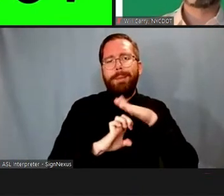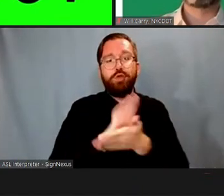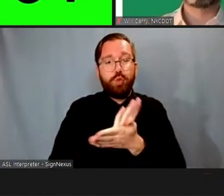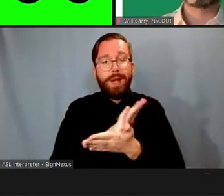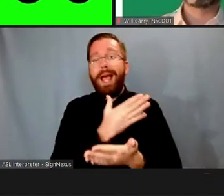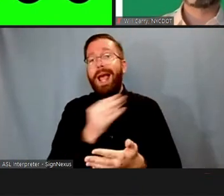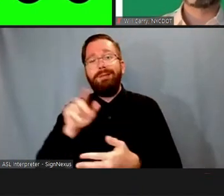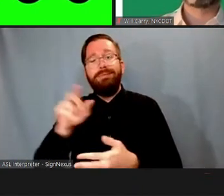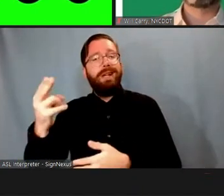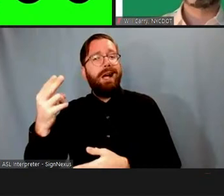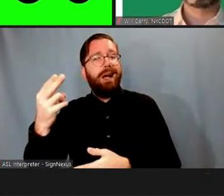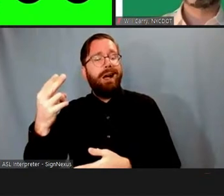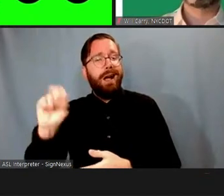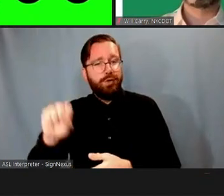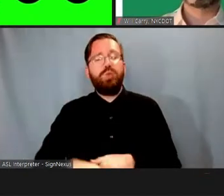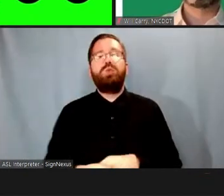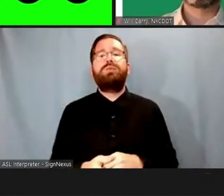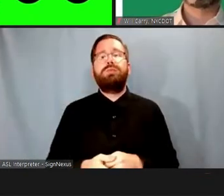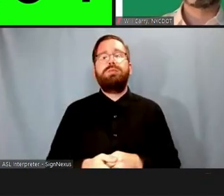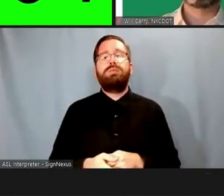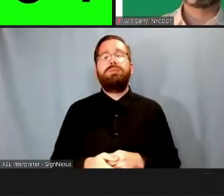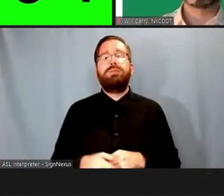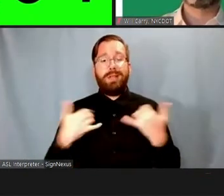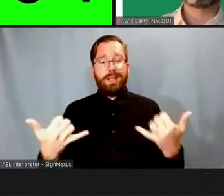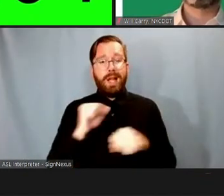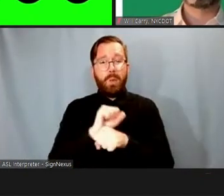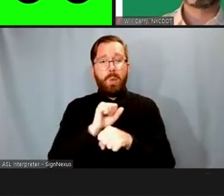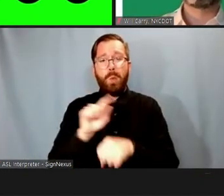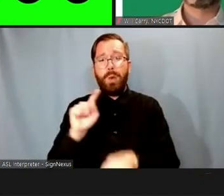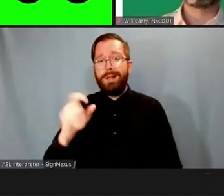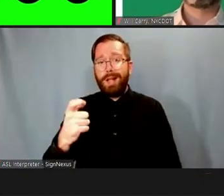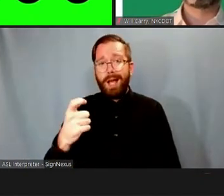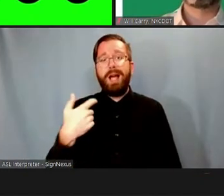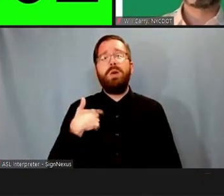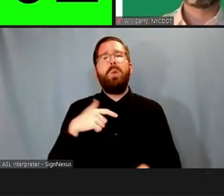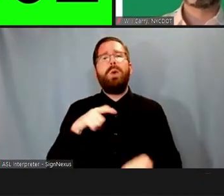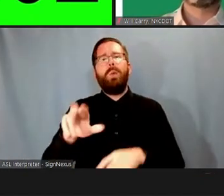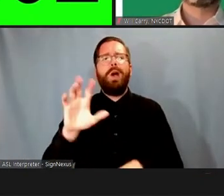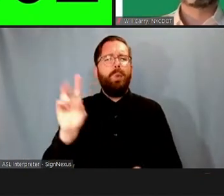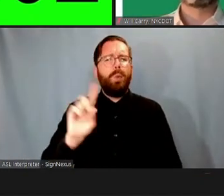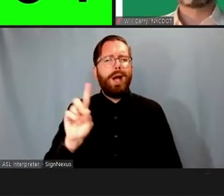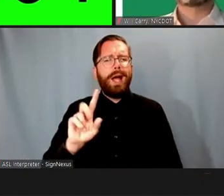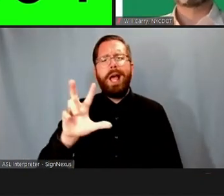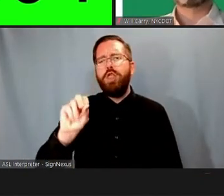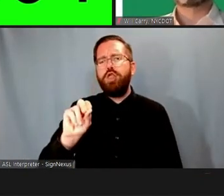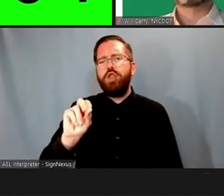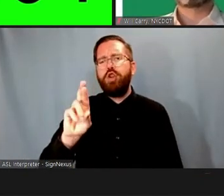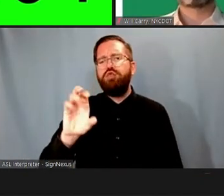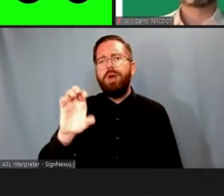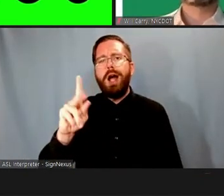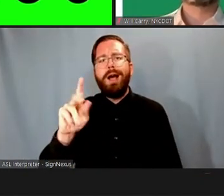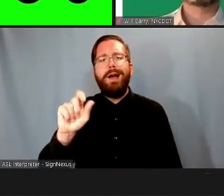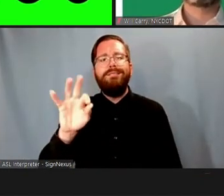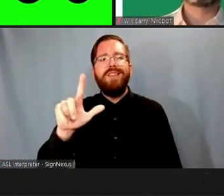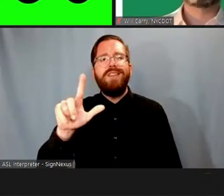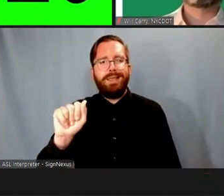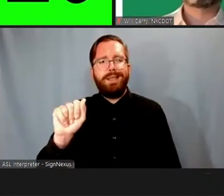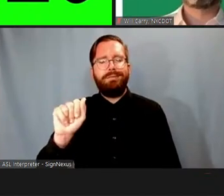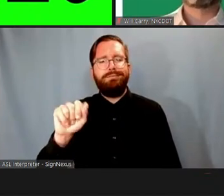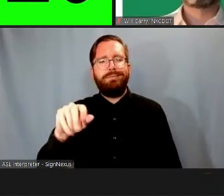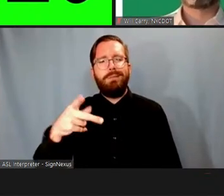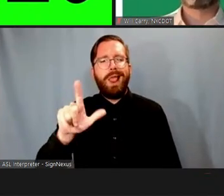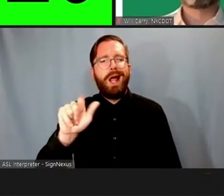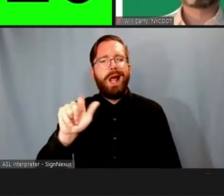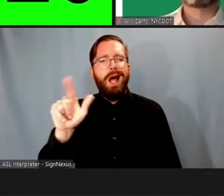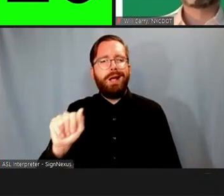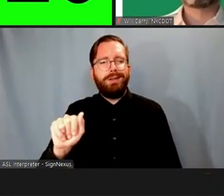cpa for deloitte tax our offices are headquartered in 30 rockefeller plaza in manhattan central business district i commute to work